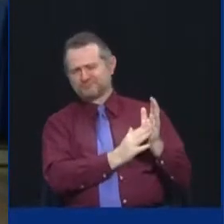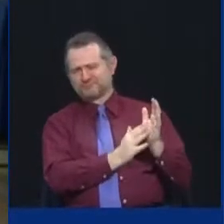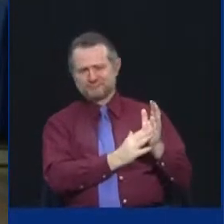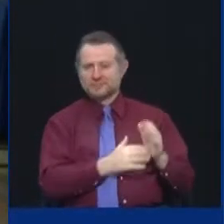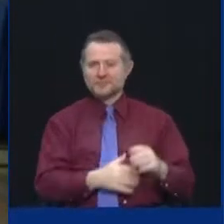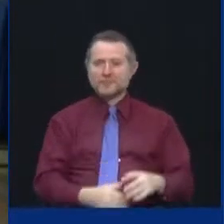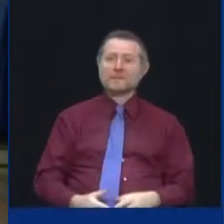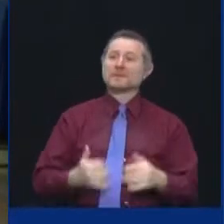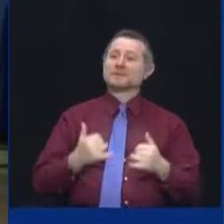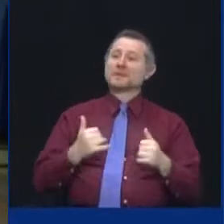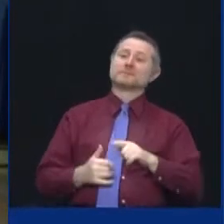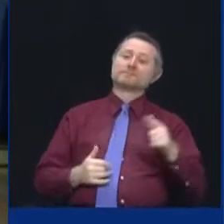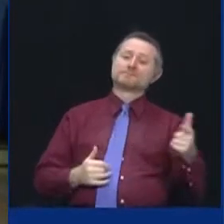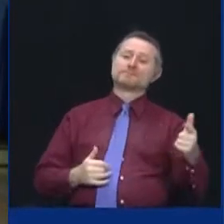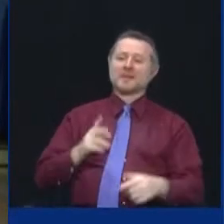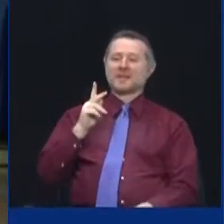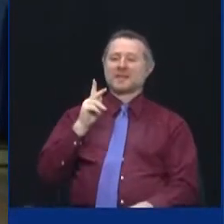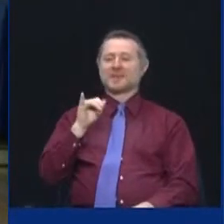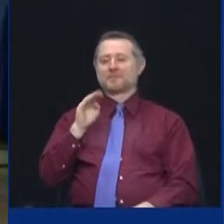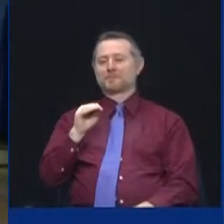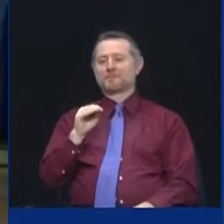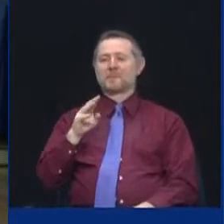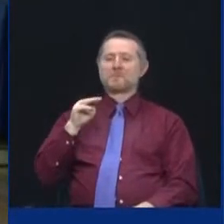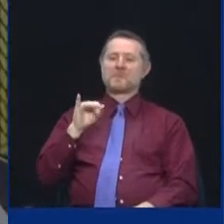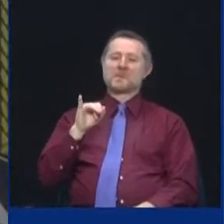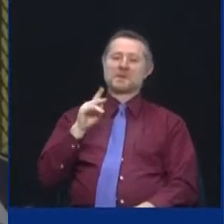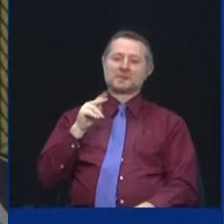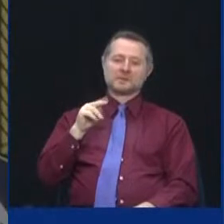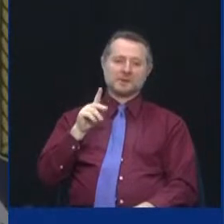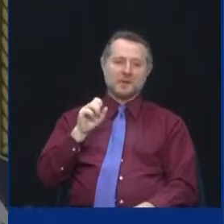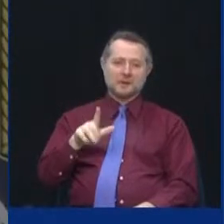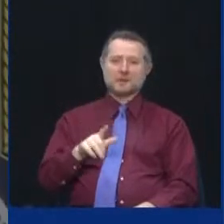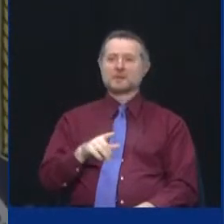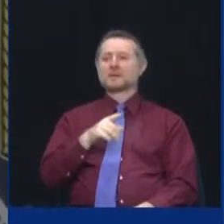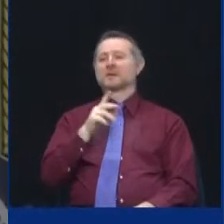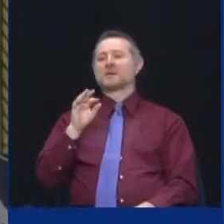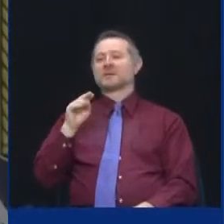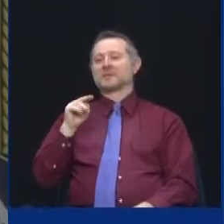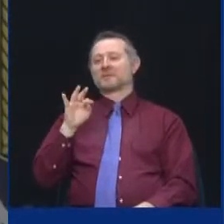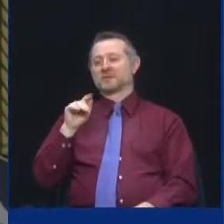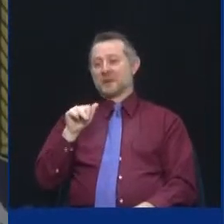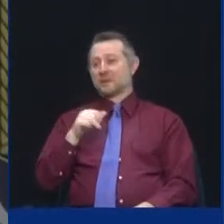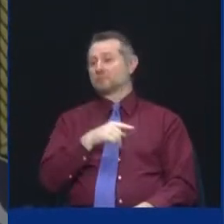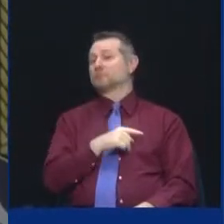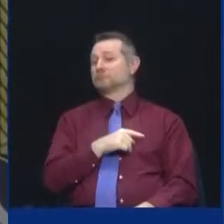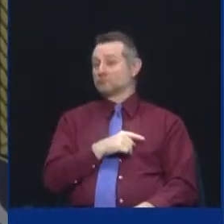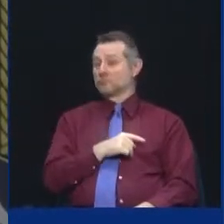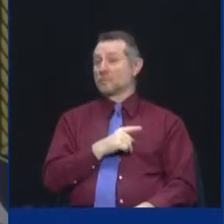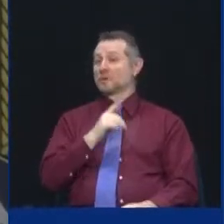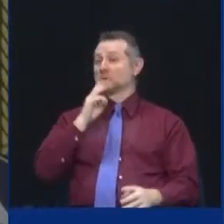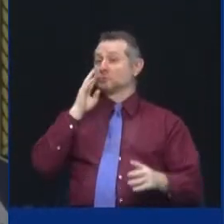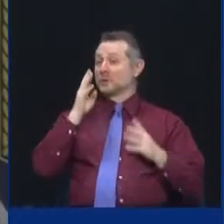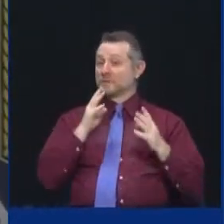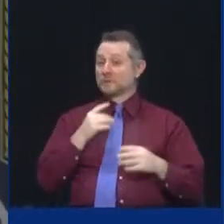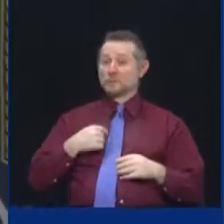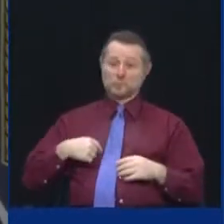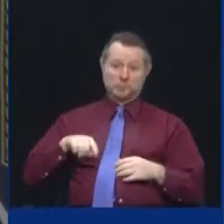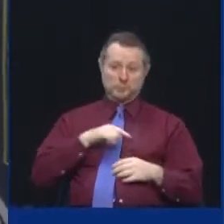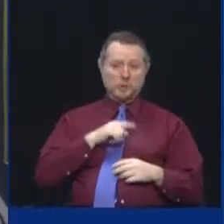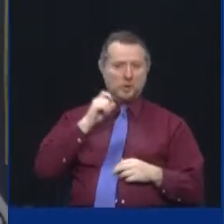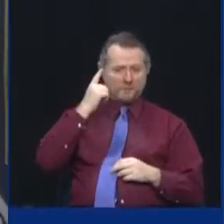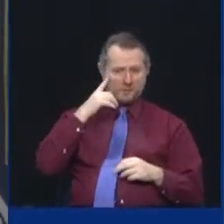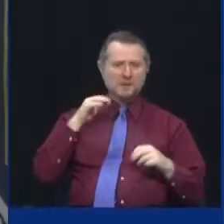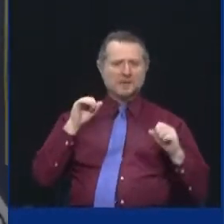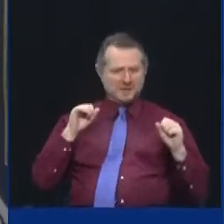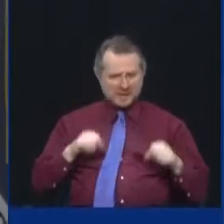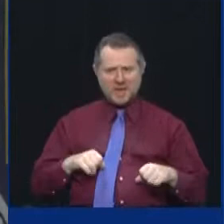Now we'll hear from Kim Minkle and the NFTA. Creative, government can be creative. It's just